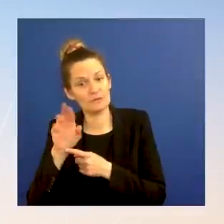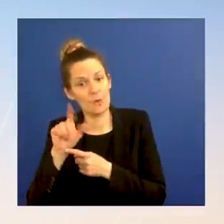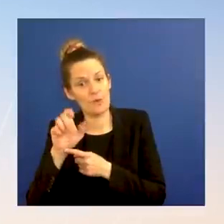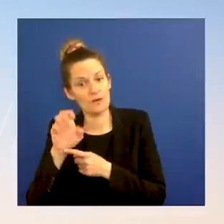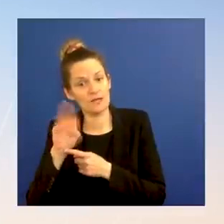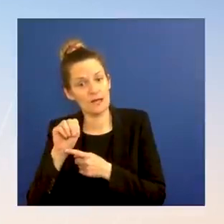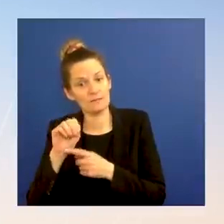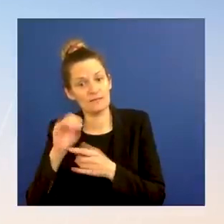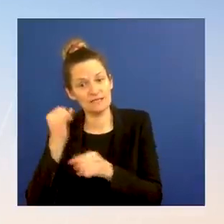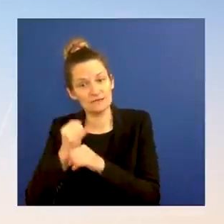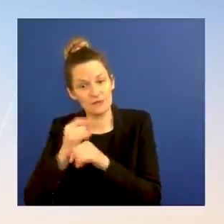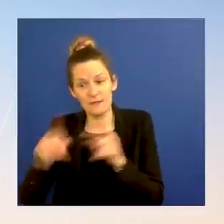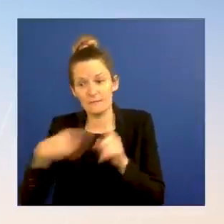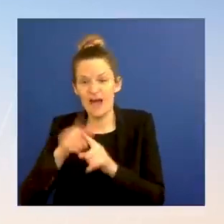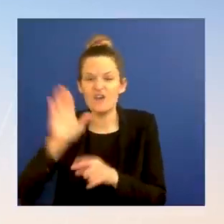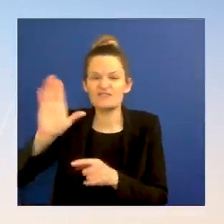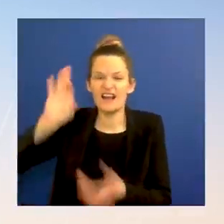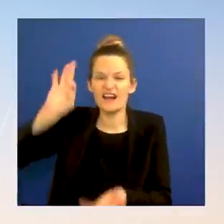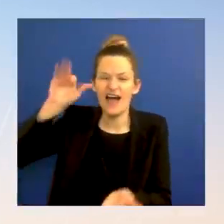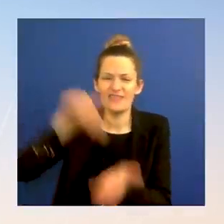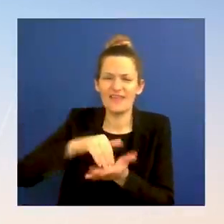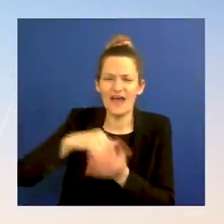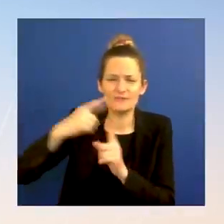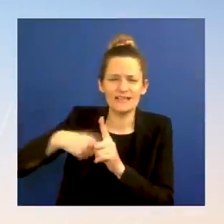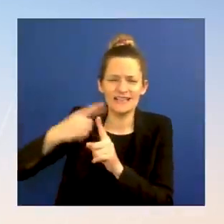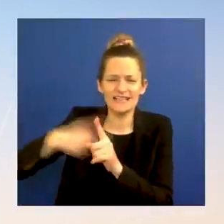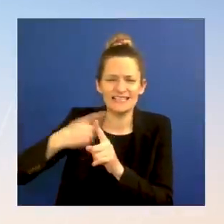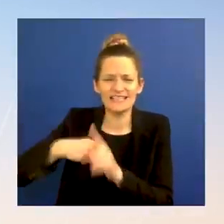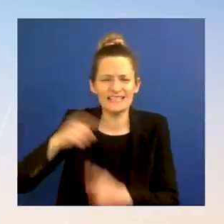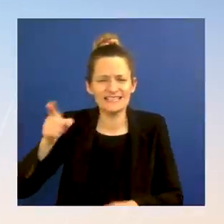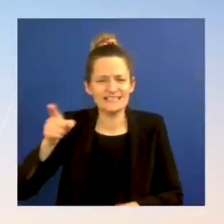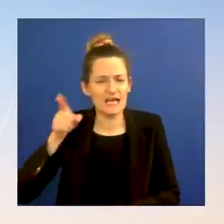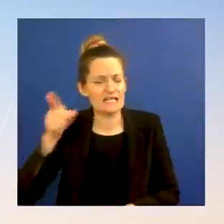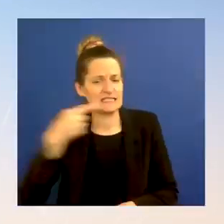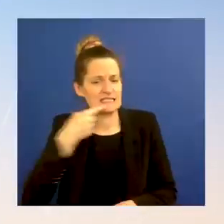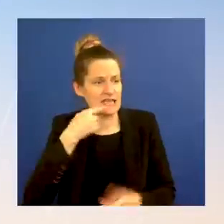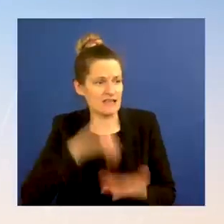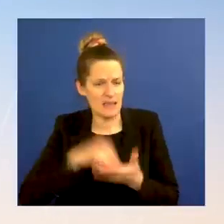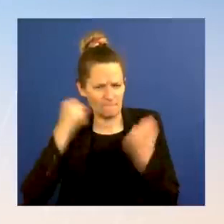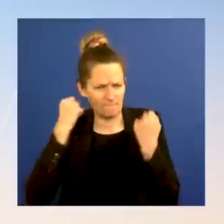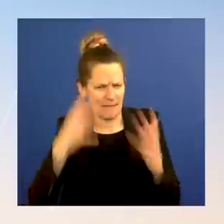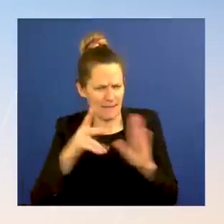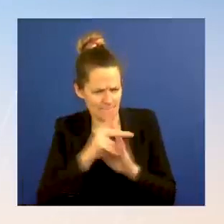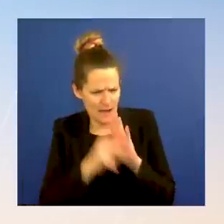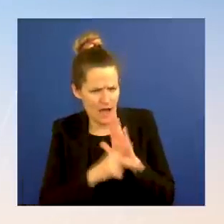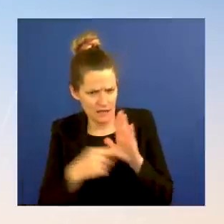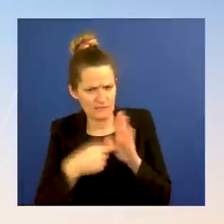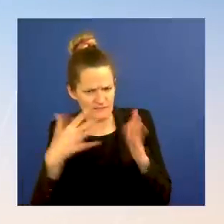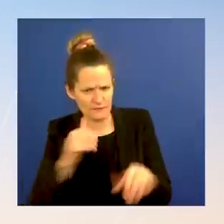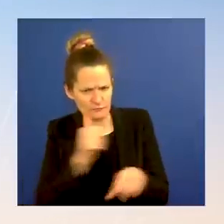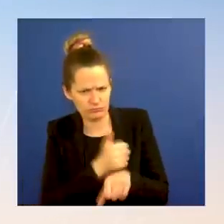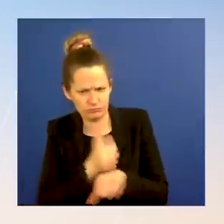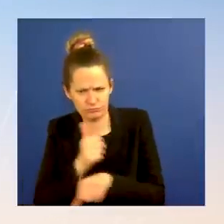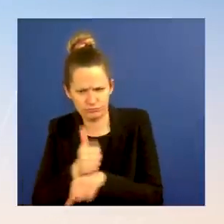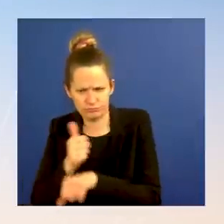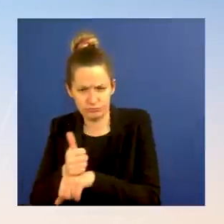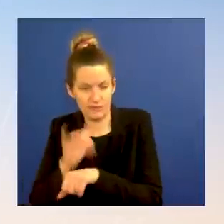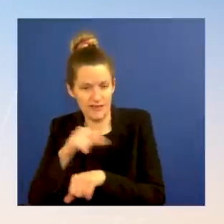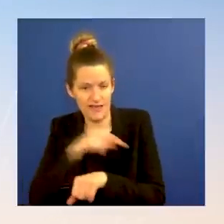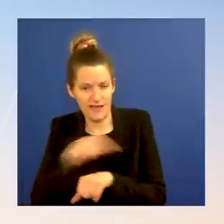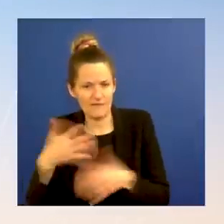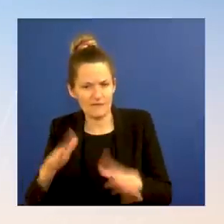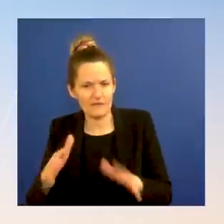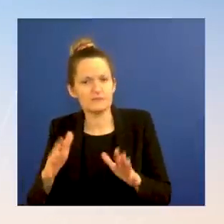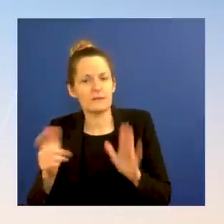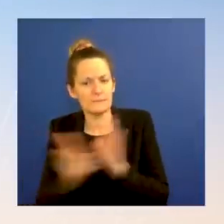of policies that have been put in place by this administration, including a ban on new development of federal lands and federal waters, is really hindering American